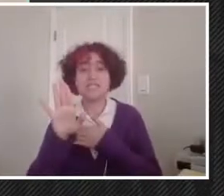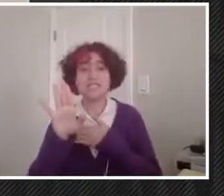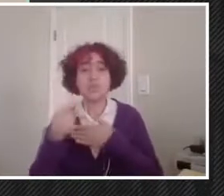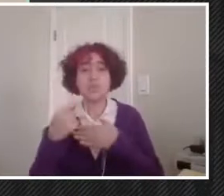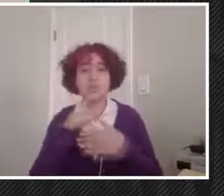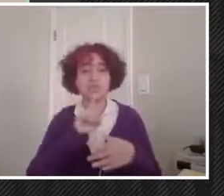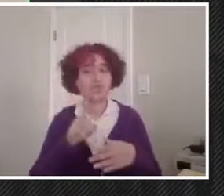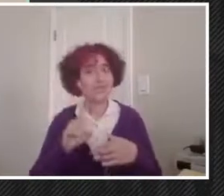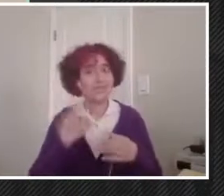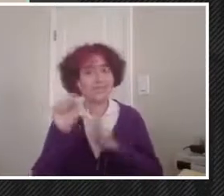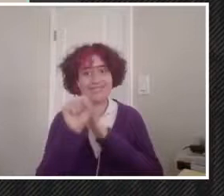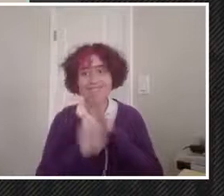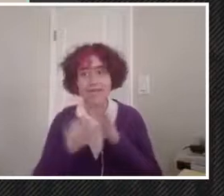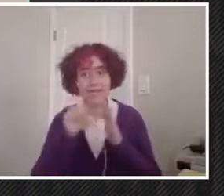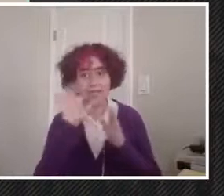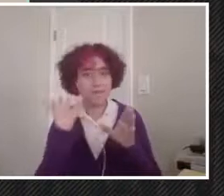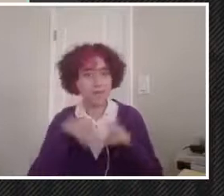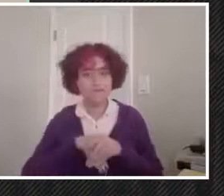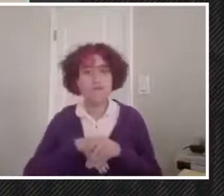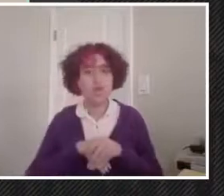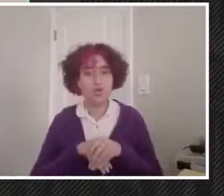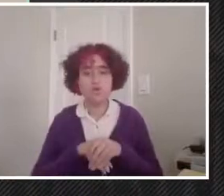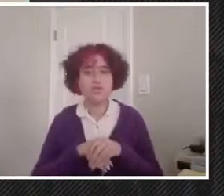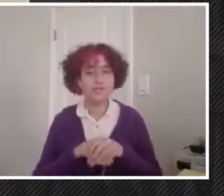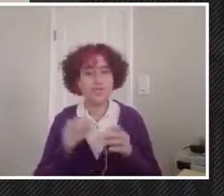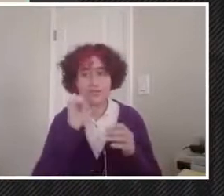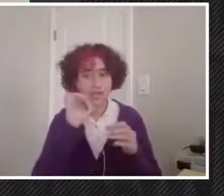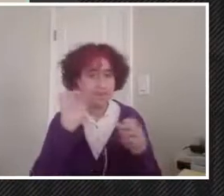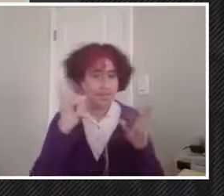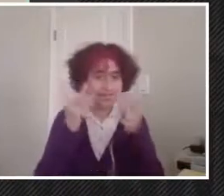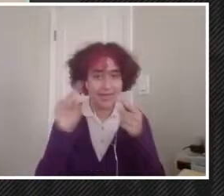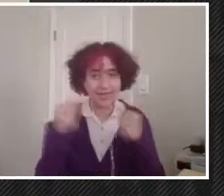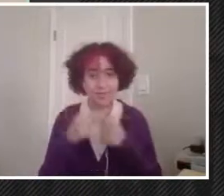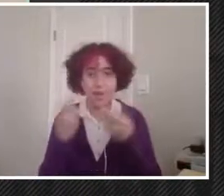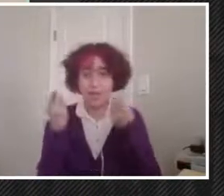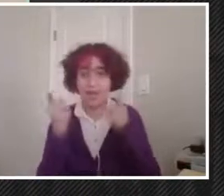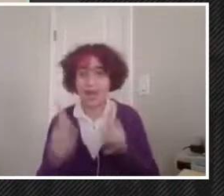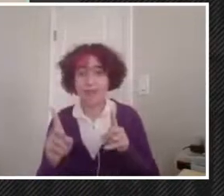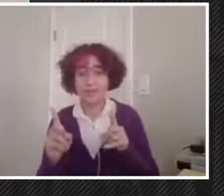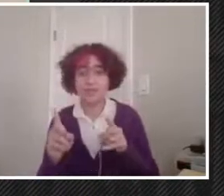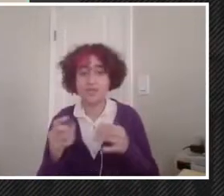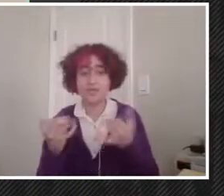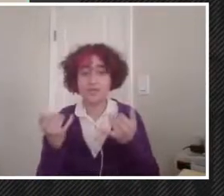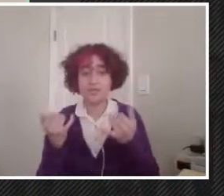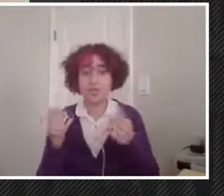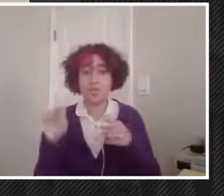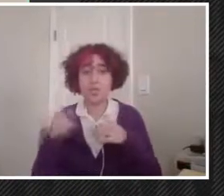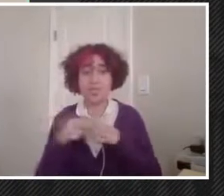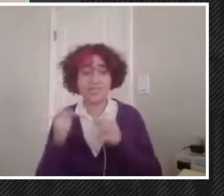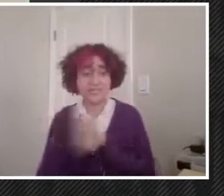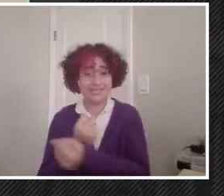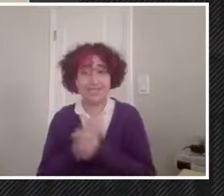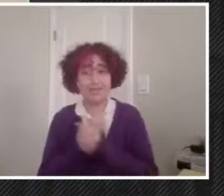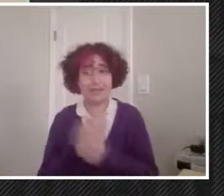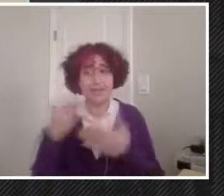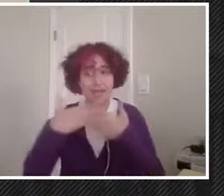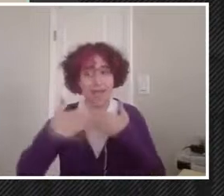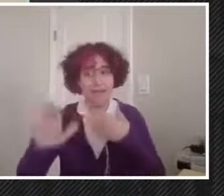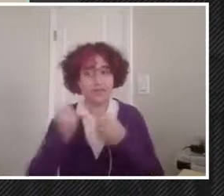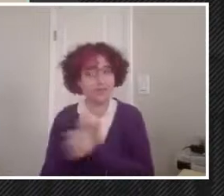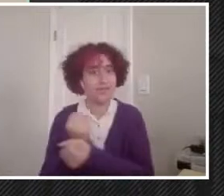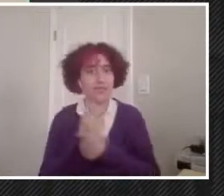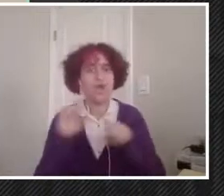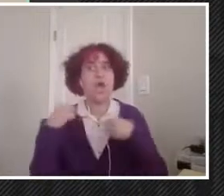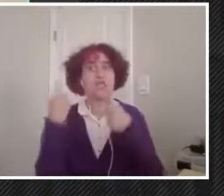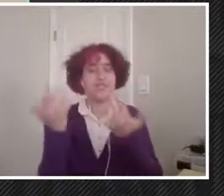this, thinks about and studies what happened during slavery, after slavery, and until today. And I think that's the work that we need to be